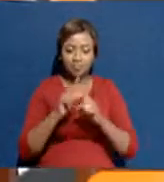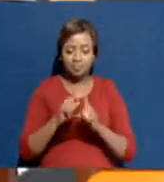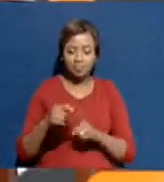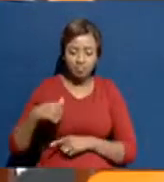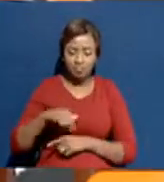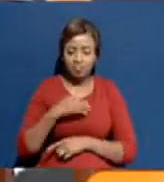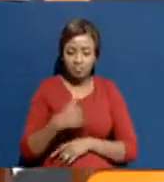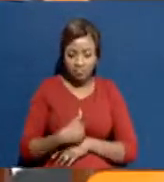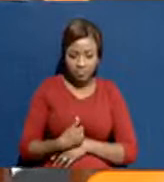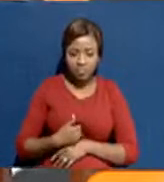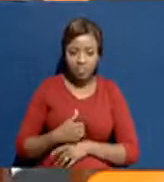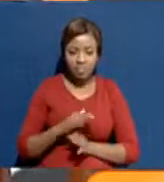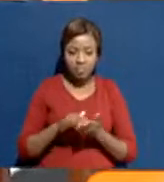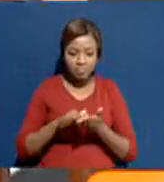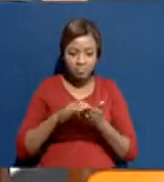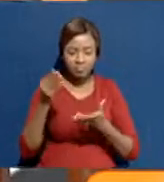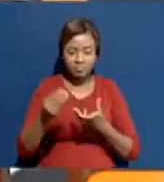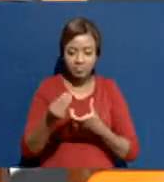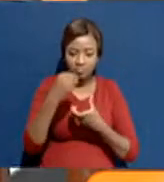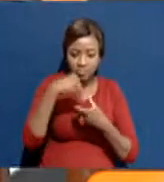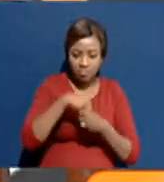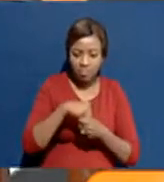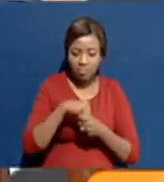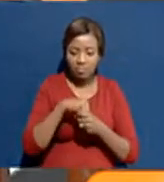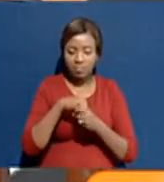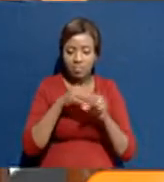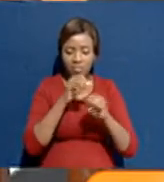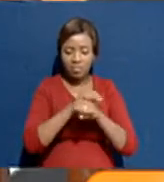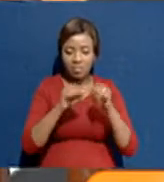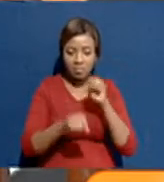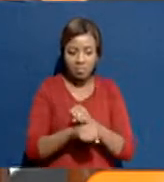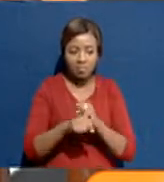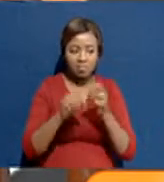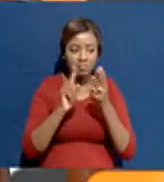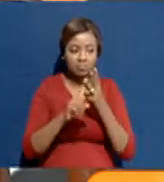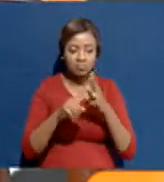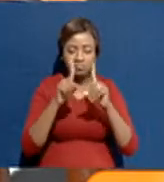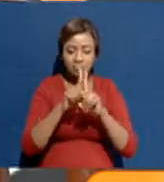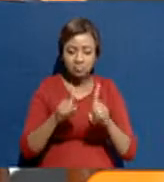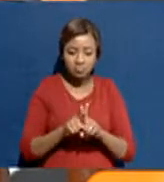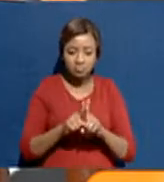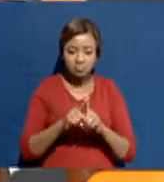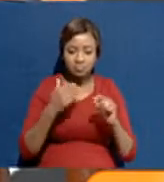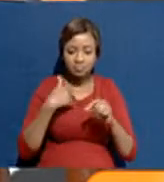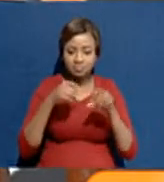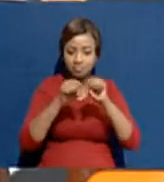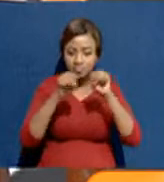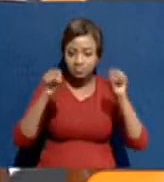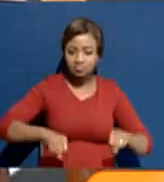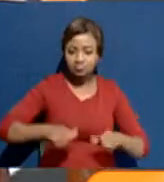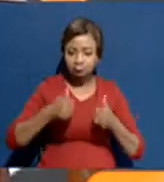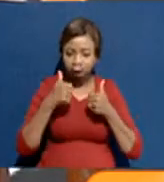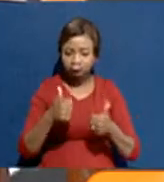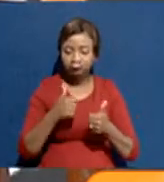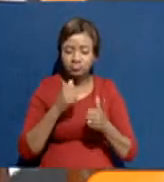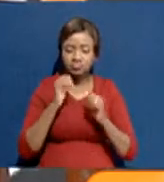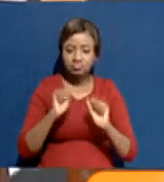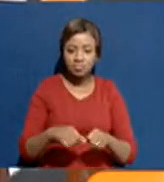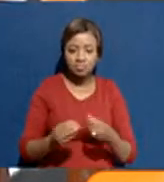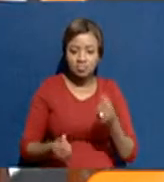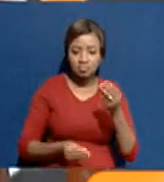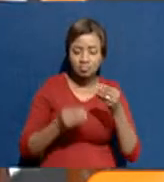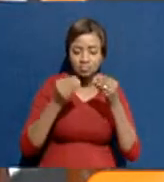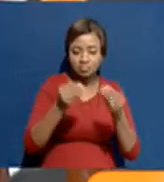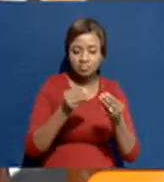inclusive governance structure. Yeah. And also a system which can give the loser of the